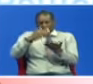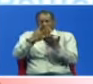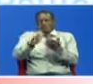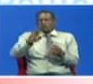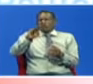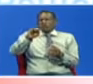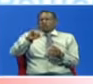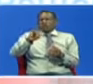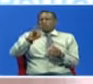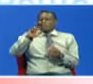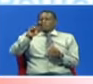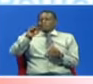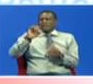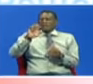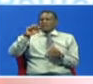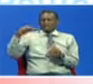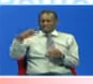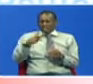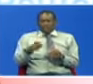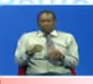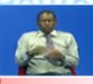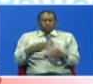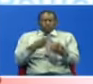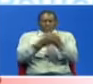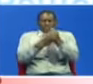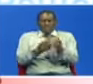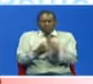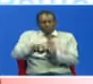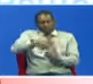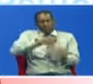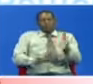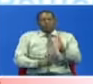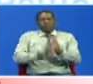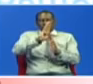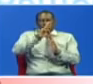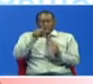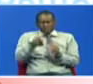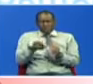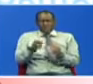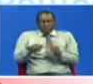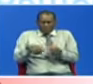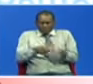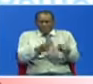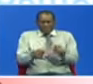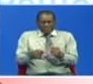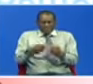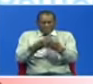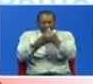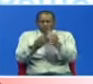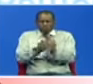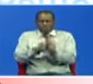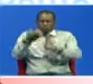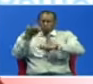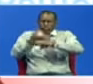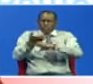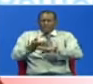partners in the development of Kenya's mining sector. Our strategic partnership with the Kwale County government continues to deepen, especially